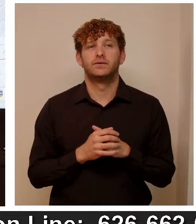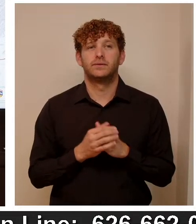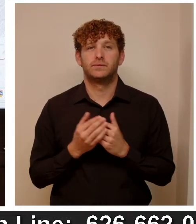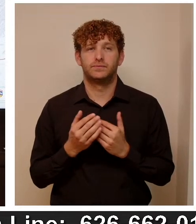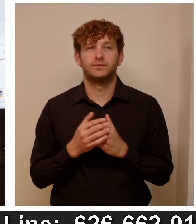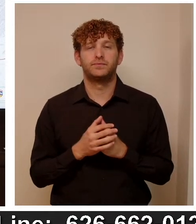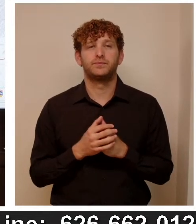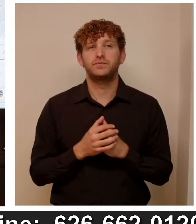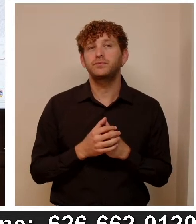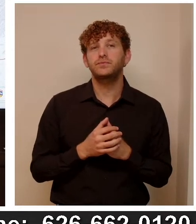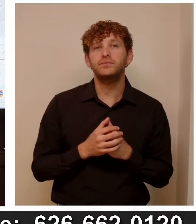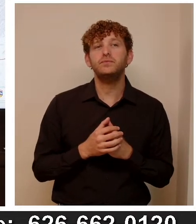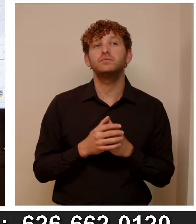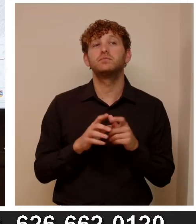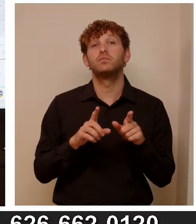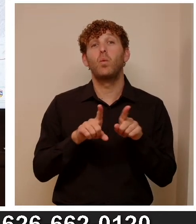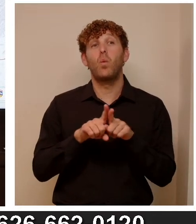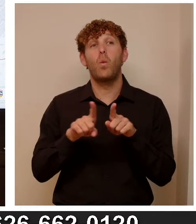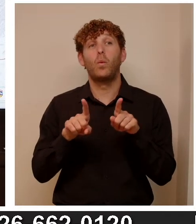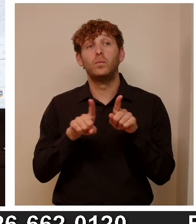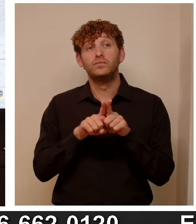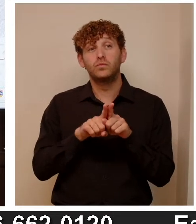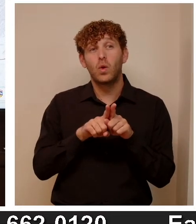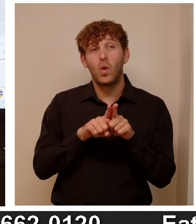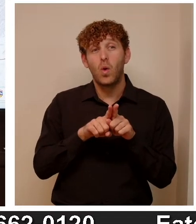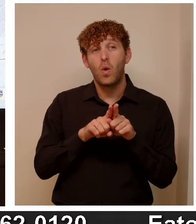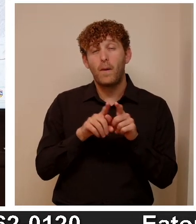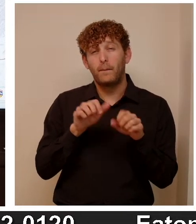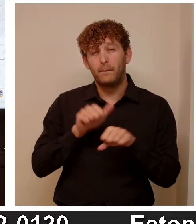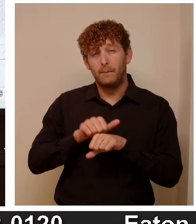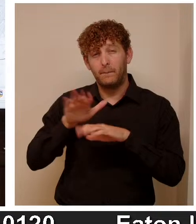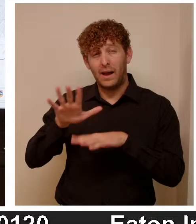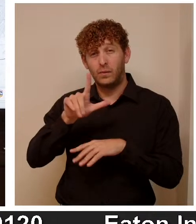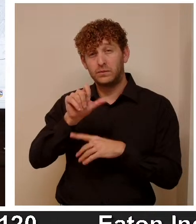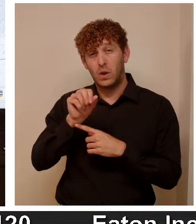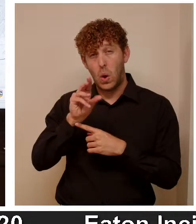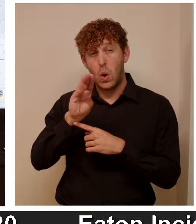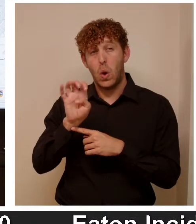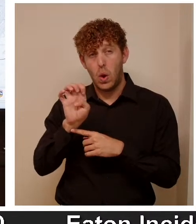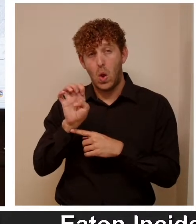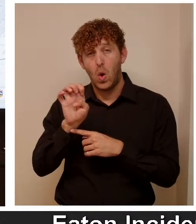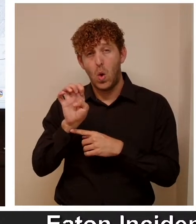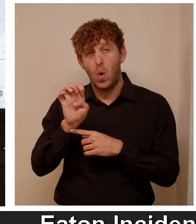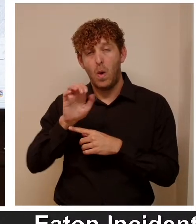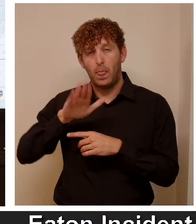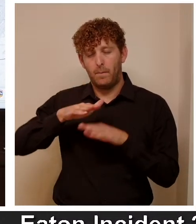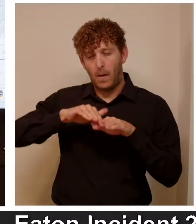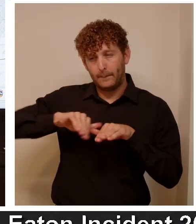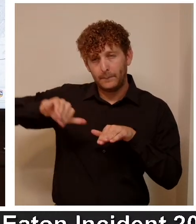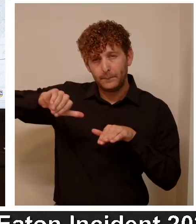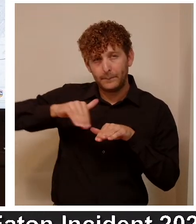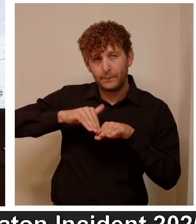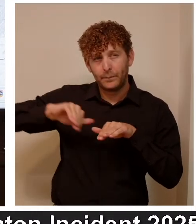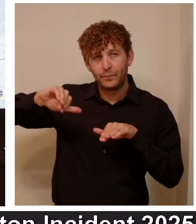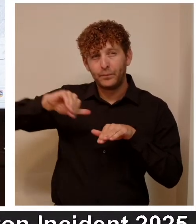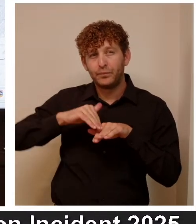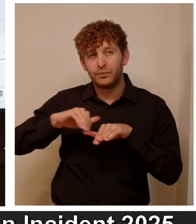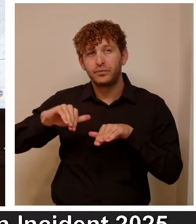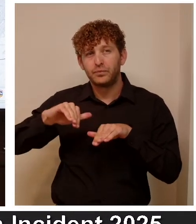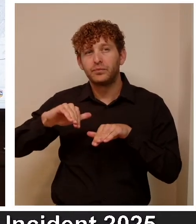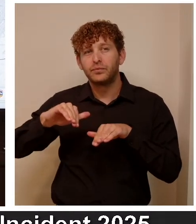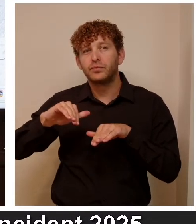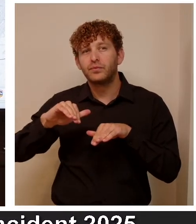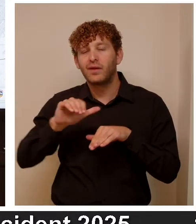Also, we have a little bit of heat up in here interior, and then down through Altadena, there's still many isolated pockets of